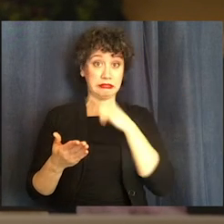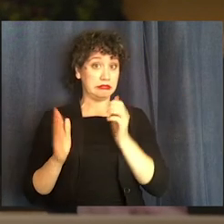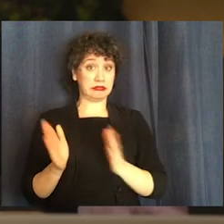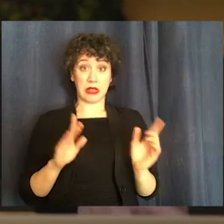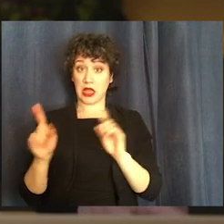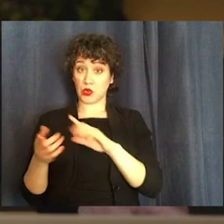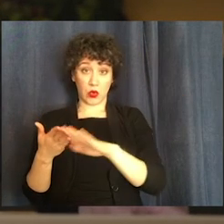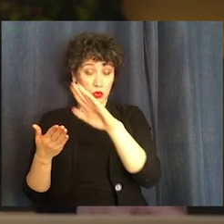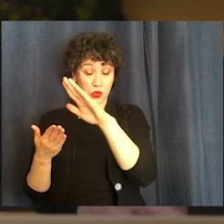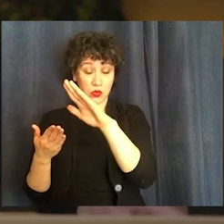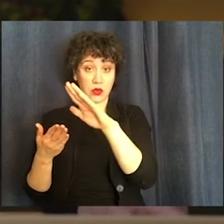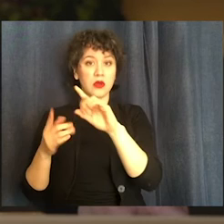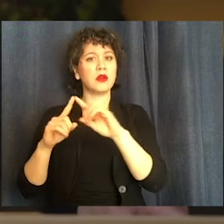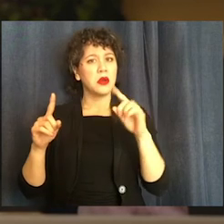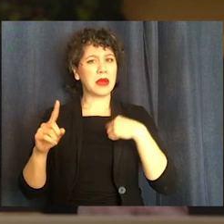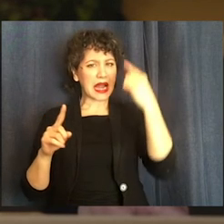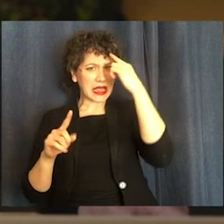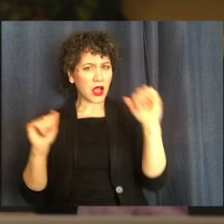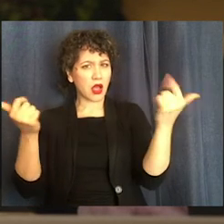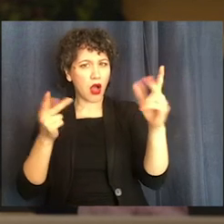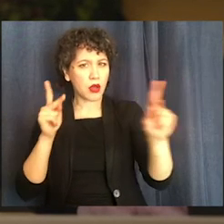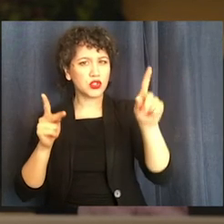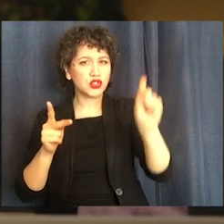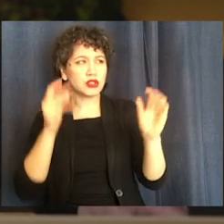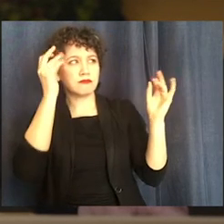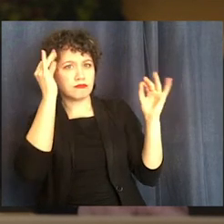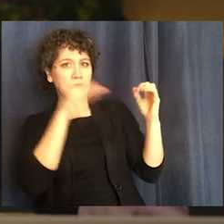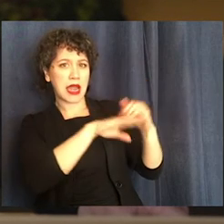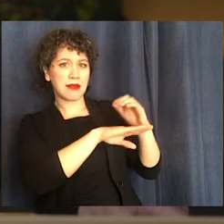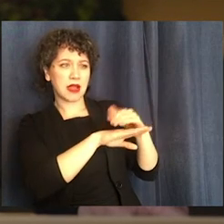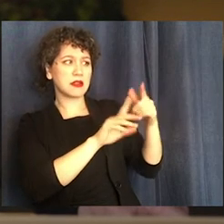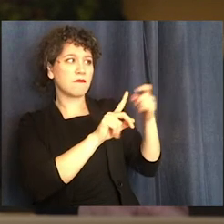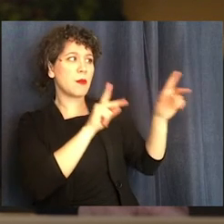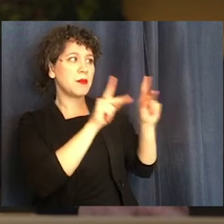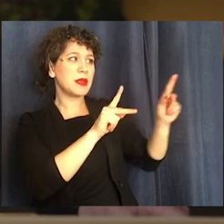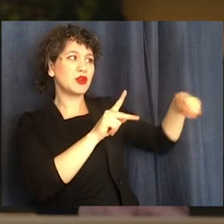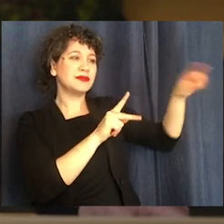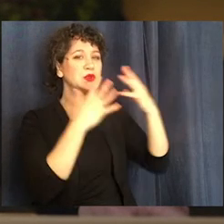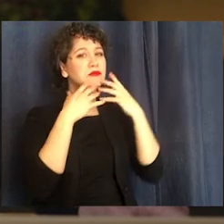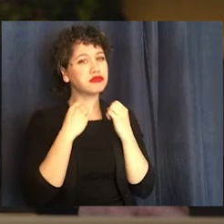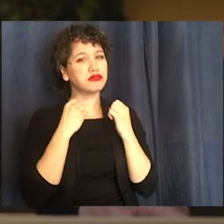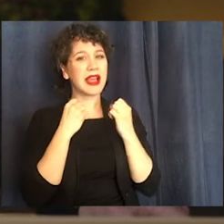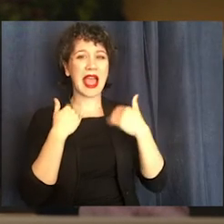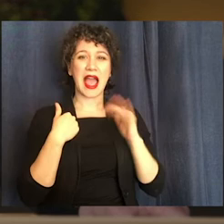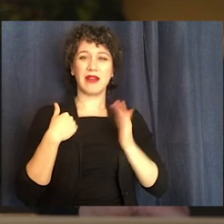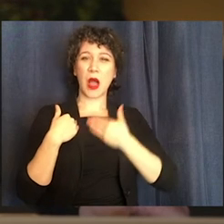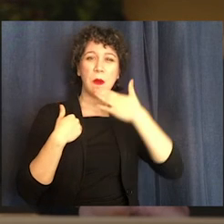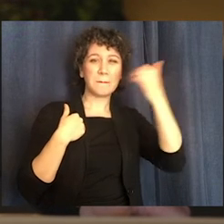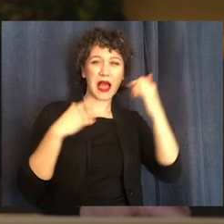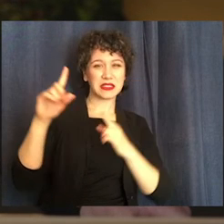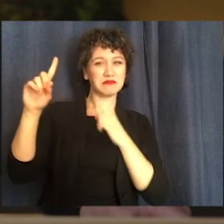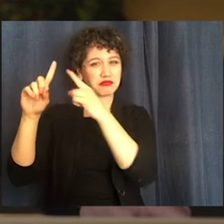best interests at heart and have accumulated some life experience to support that advice. See, my dad didn't go to college.